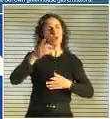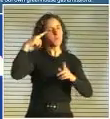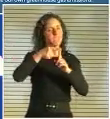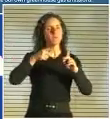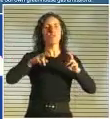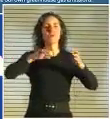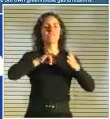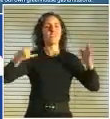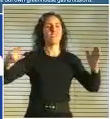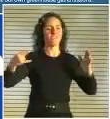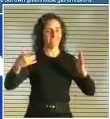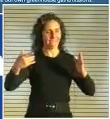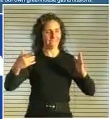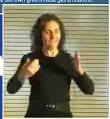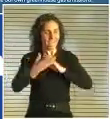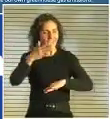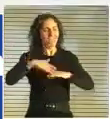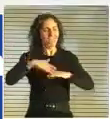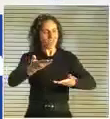new technology, and work together for innovation.